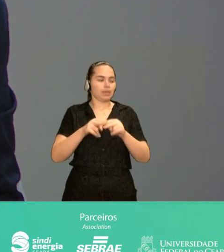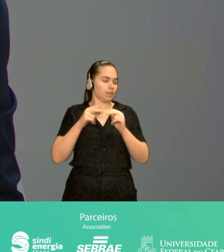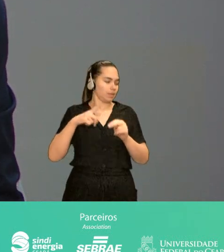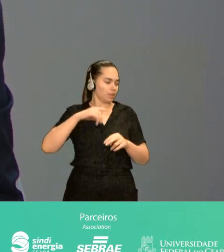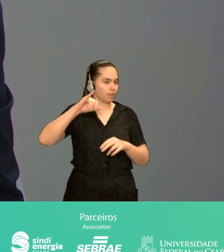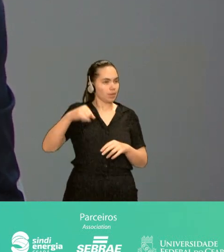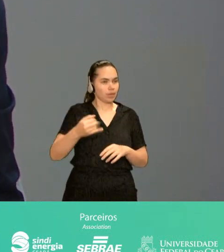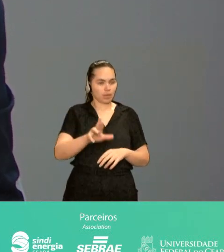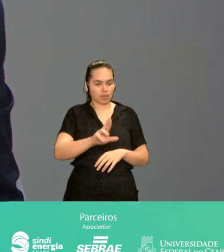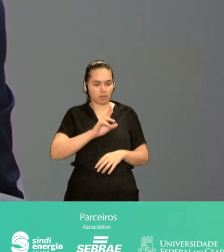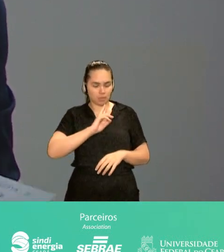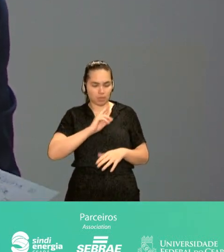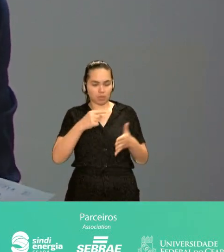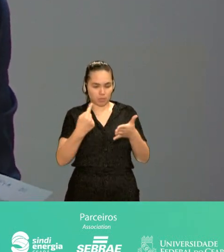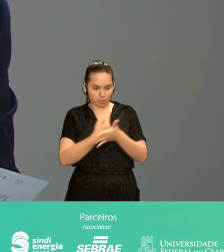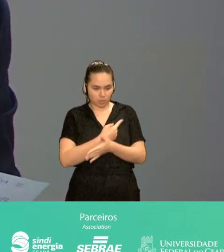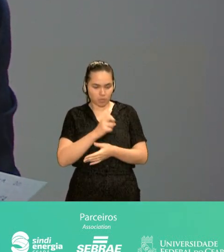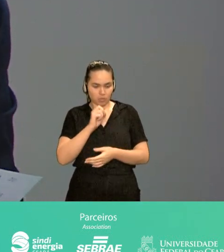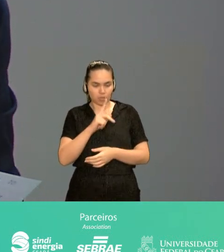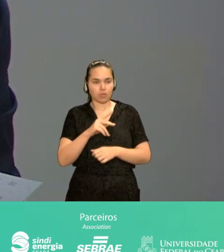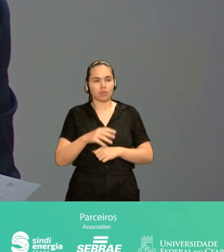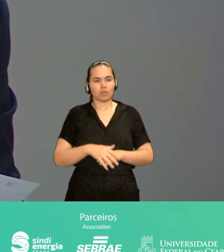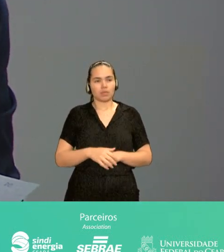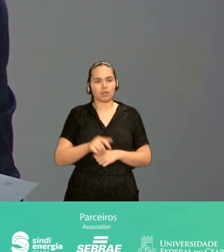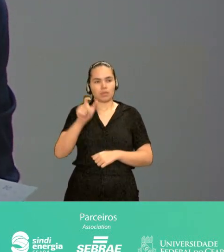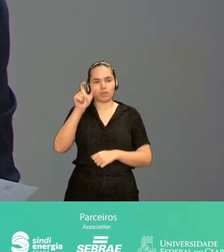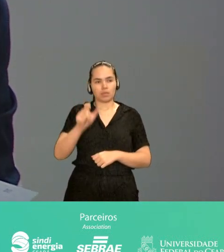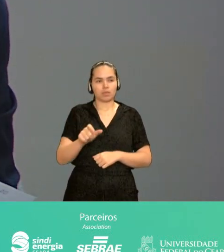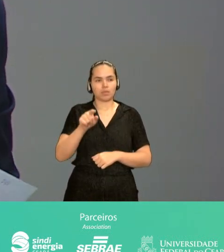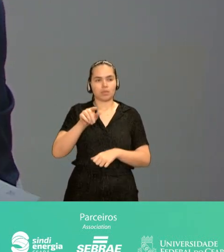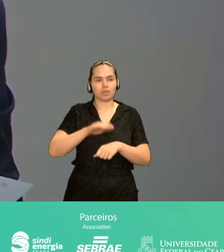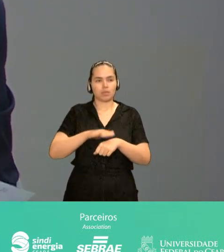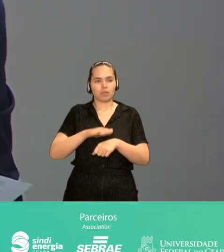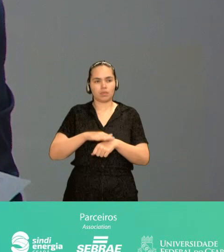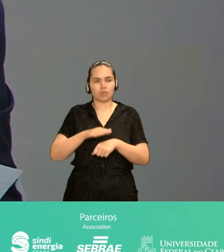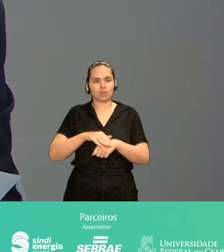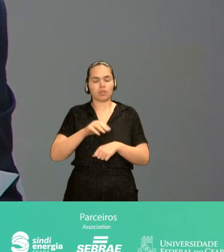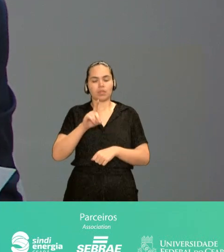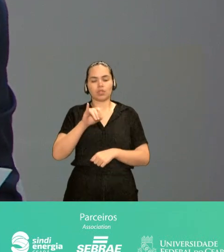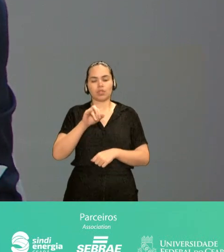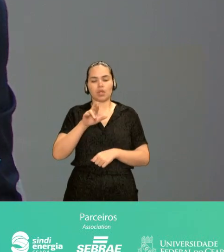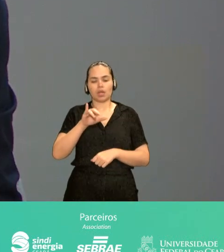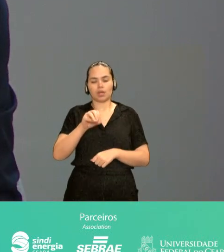a question from the journalist Egidio Serpa for Luis.